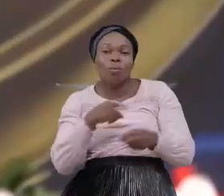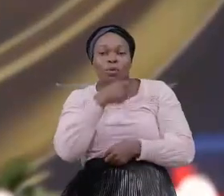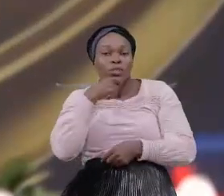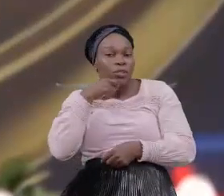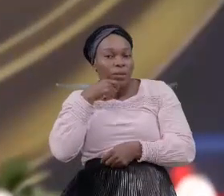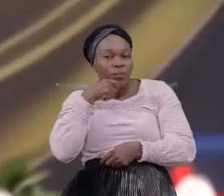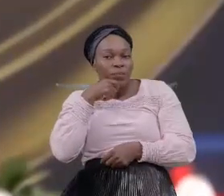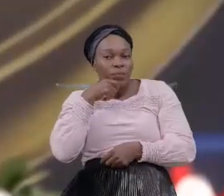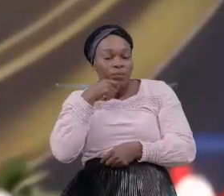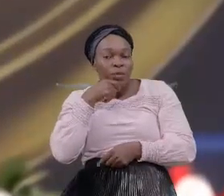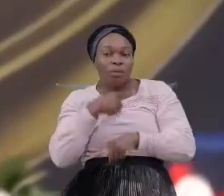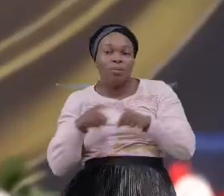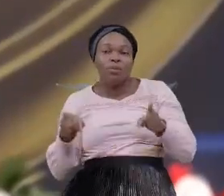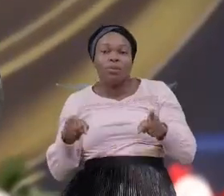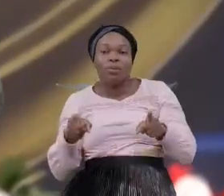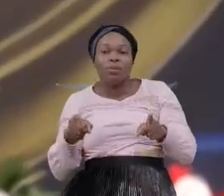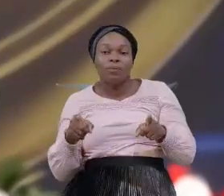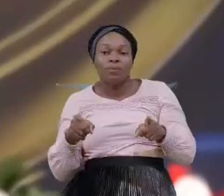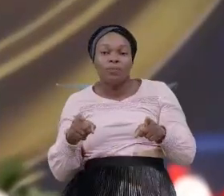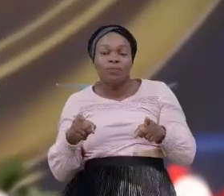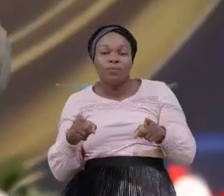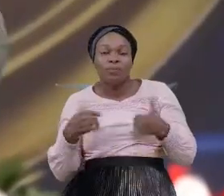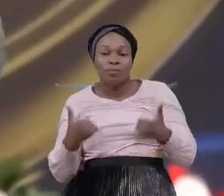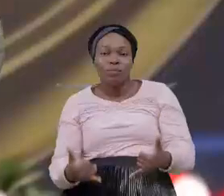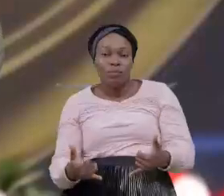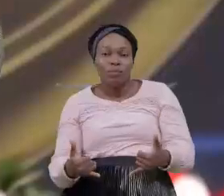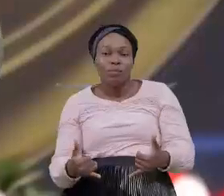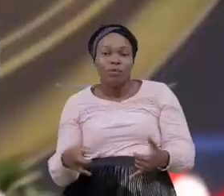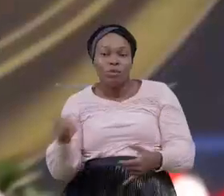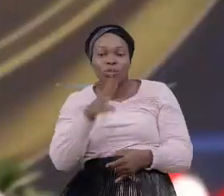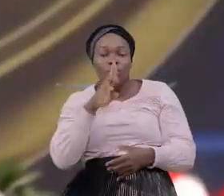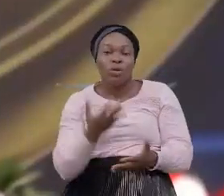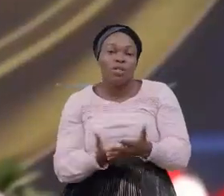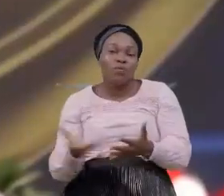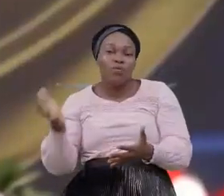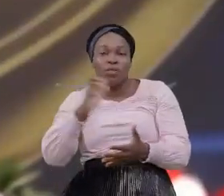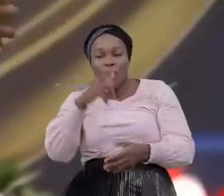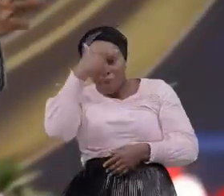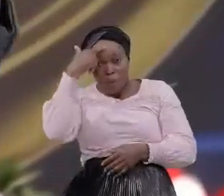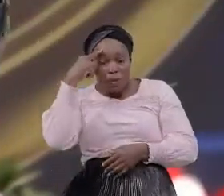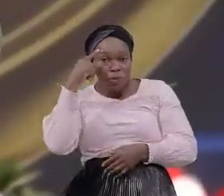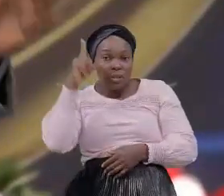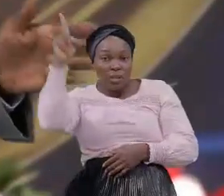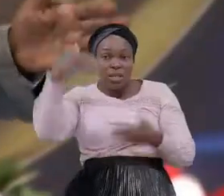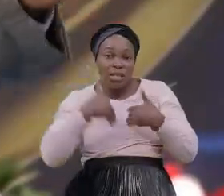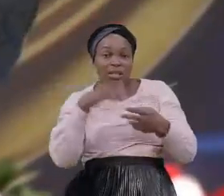vitalized. And now, you are enriched because he has appointed for you the